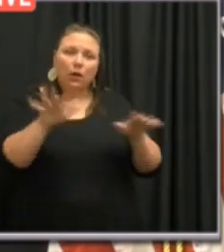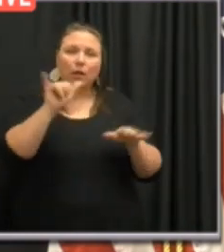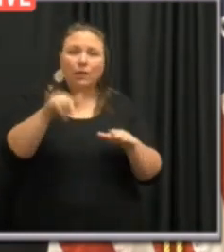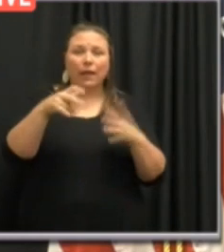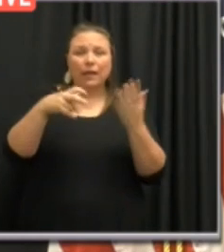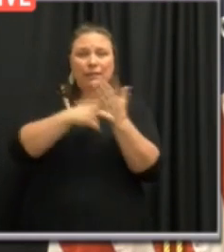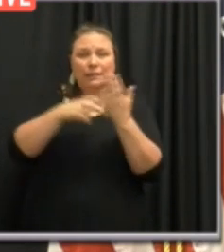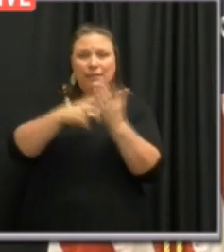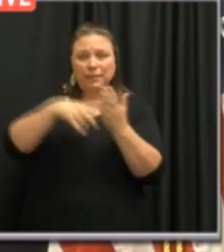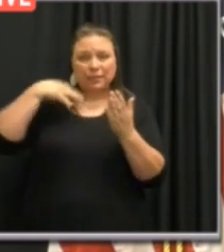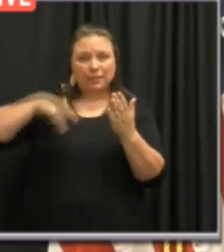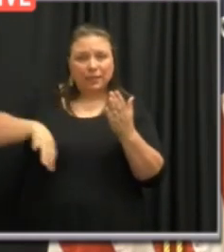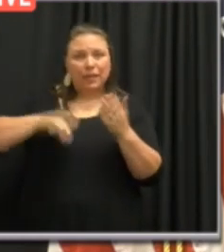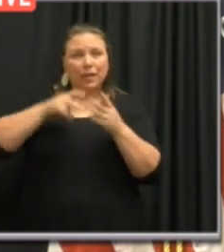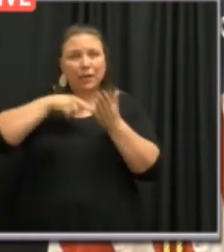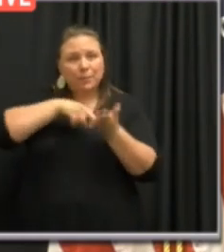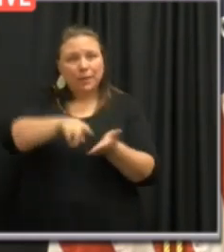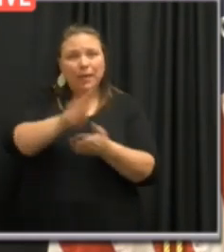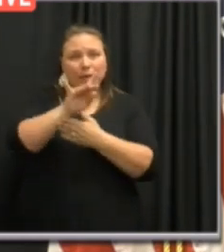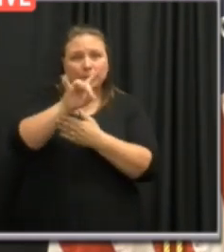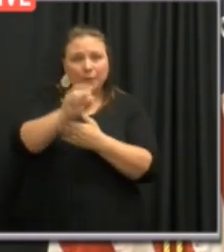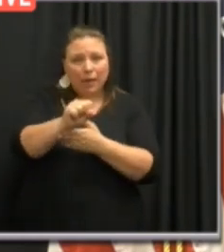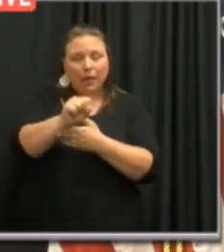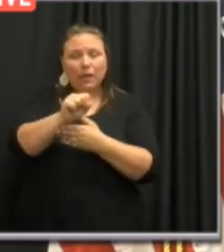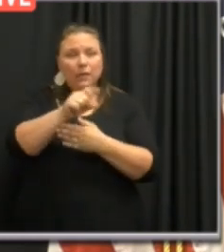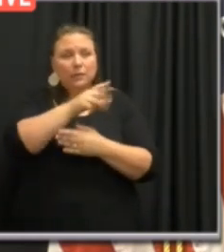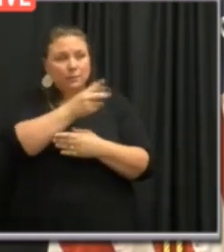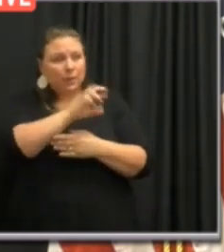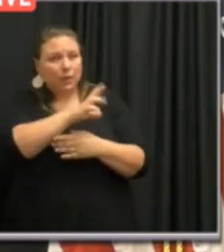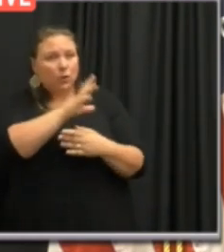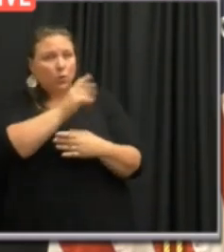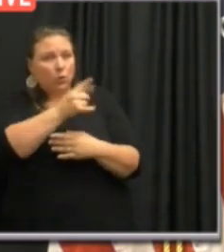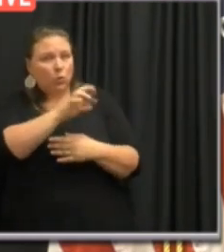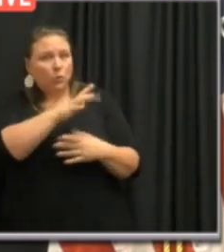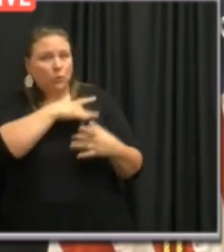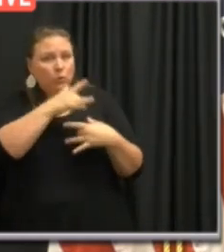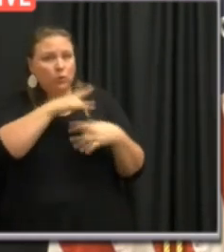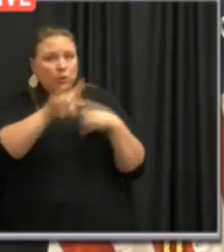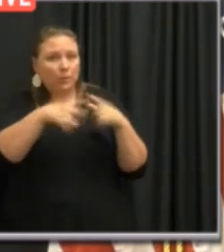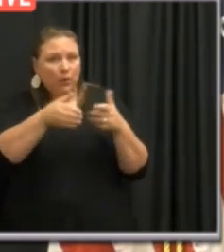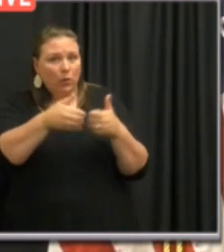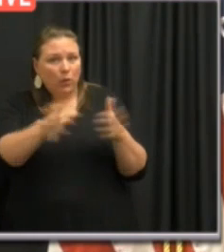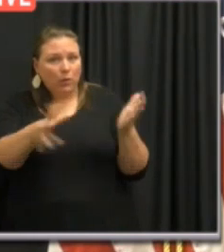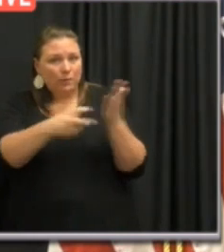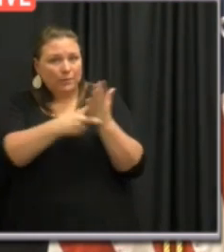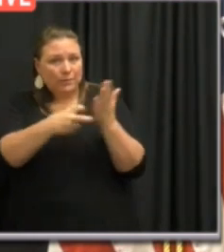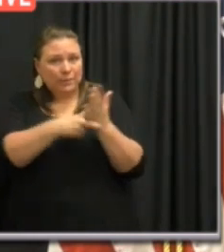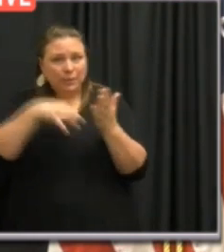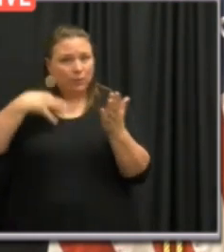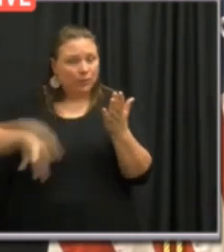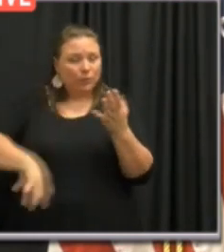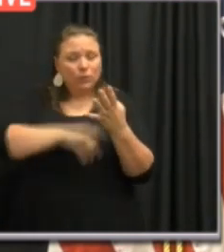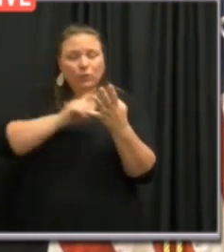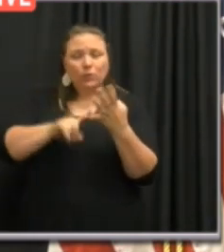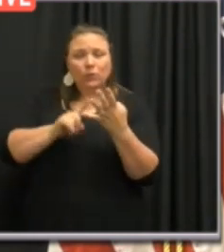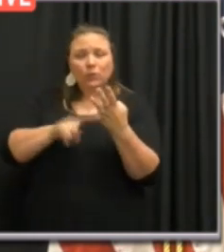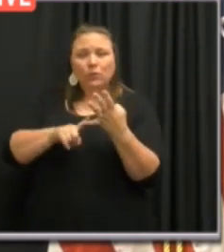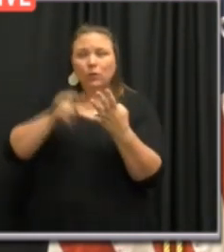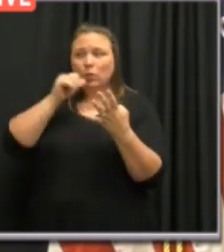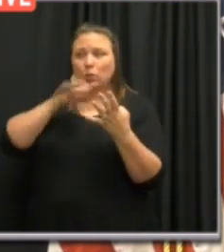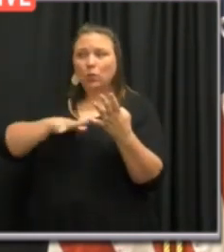what's paying the bonds. How concerned is Mayor Cooper about the loss of that ticket revenue? And my last question comes from a